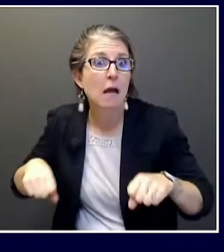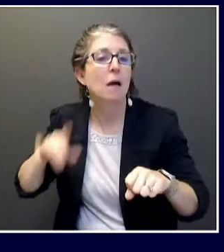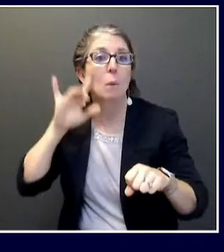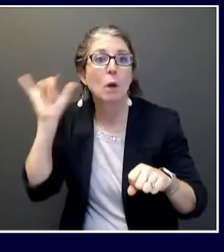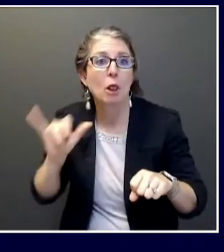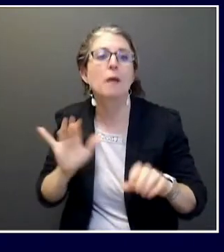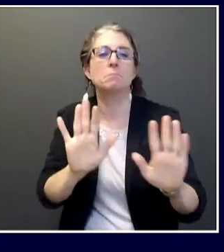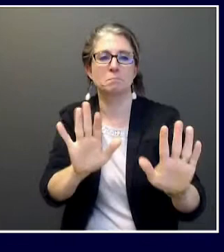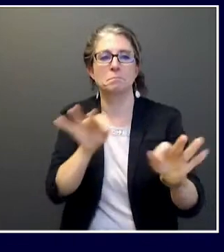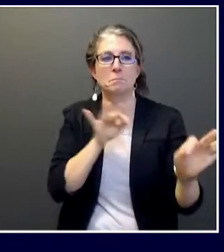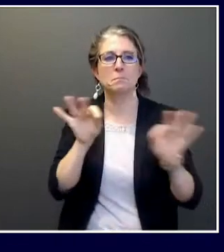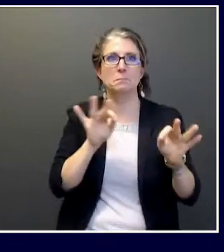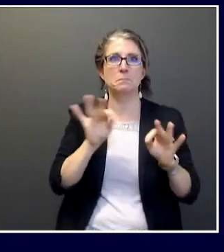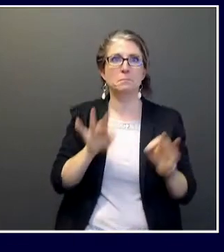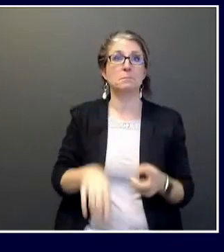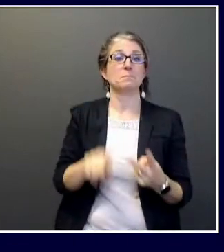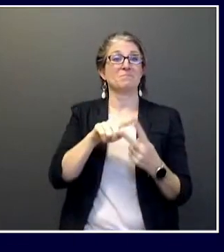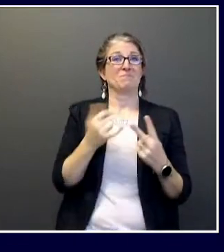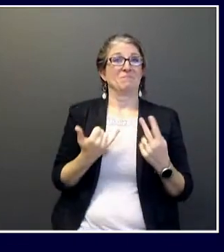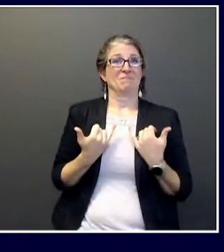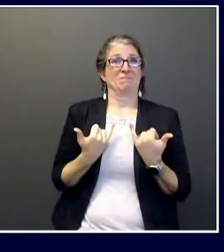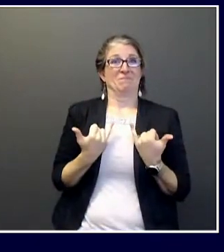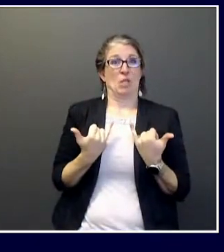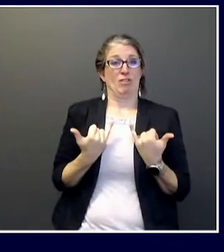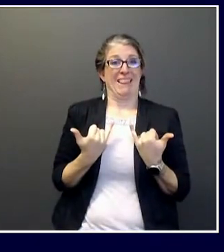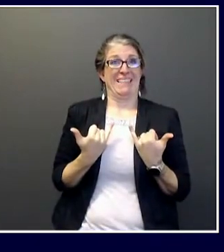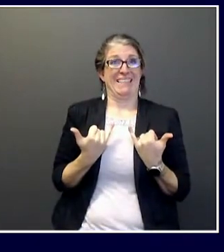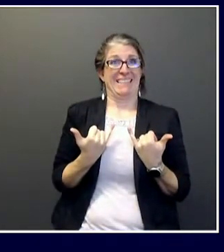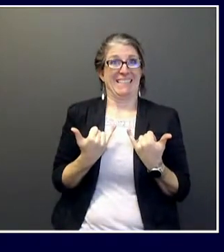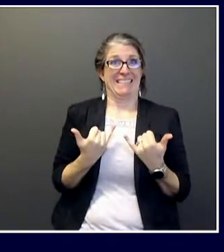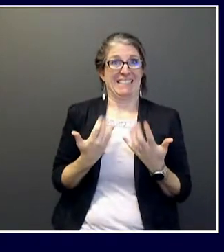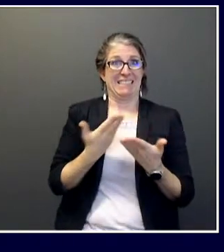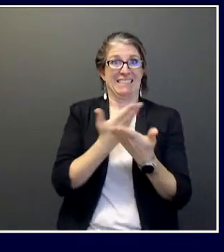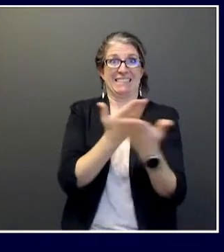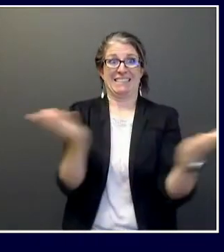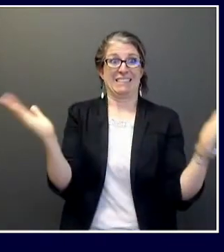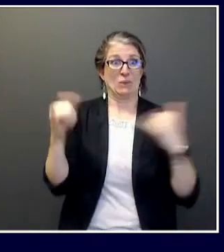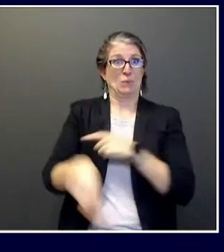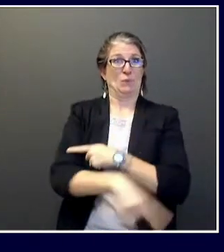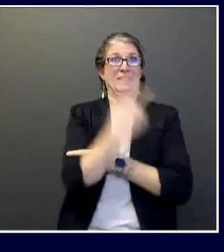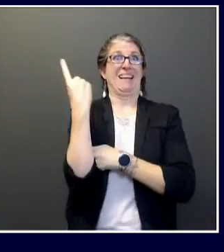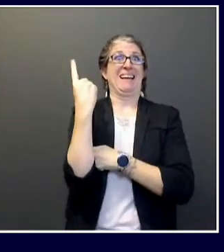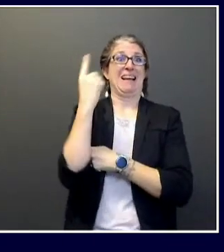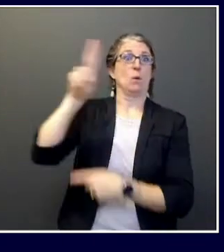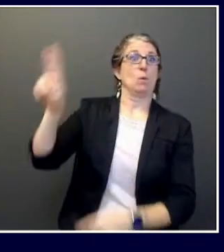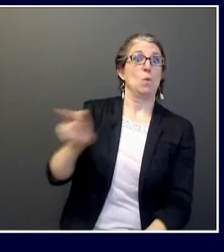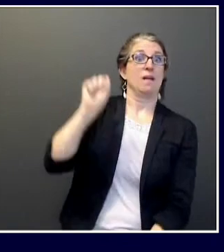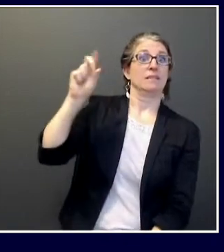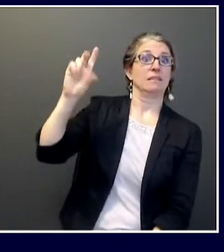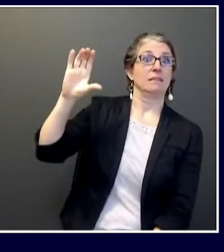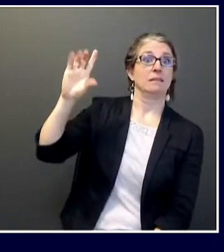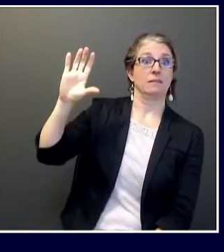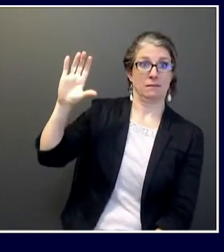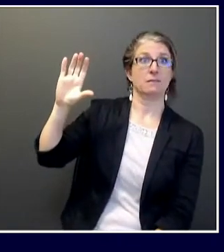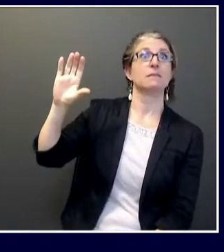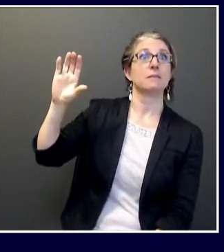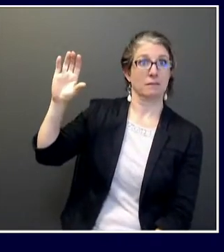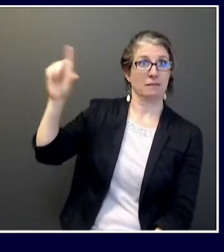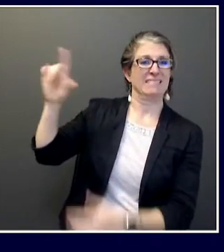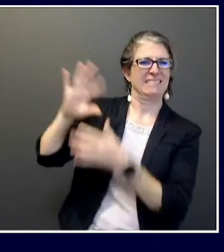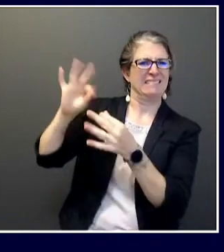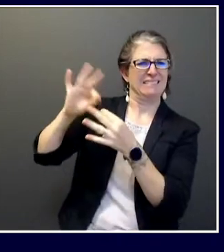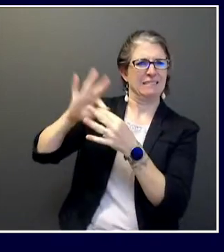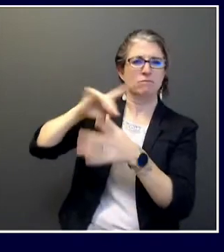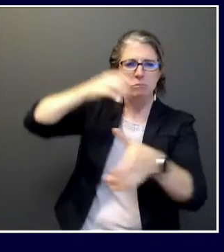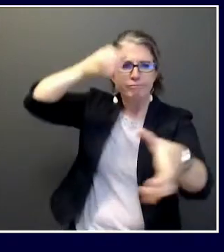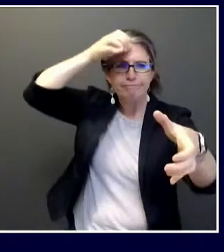expert advisory committee convened by the United States CDC to discuss the scientific data around boosters